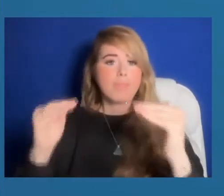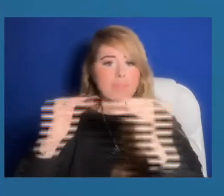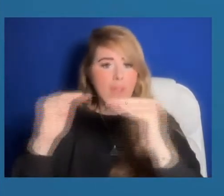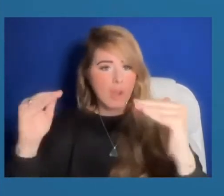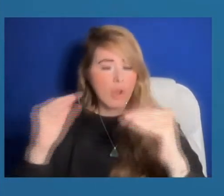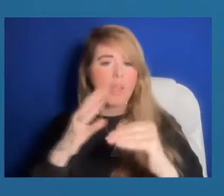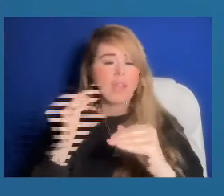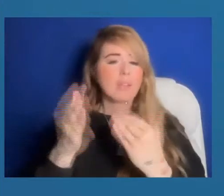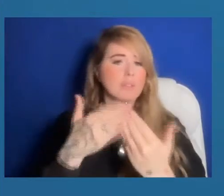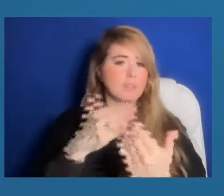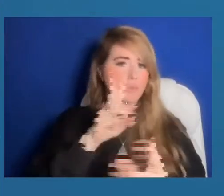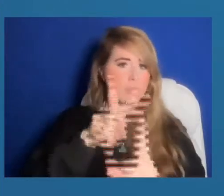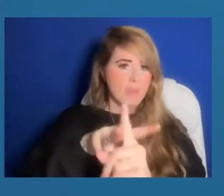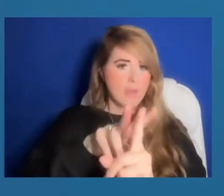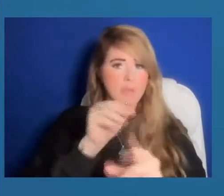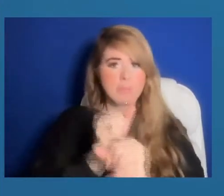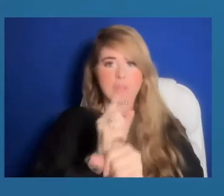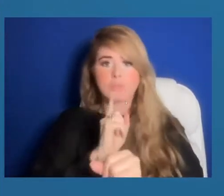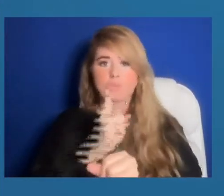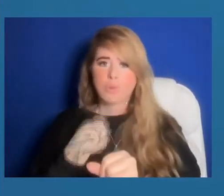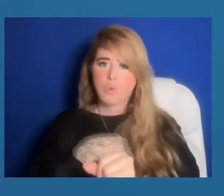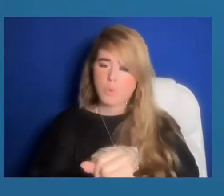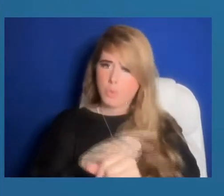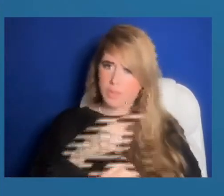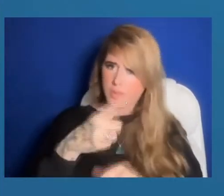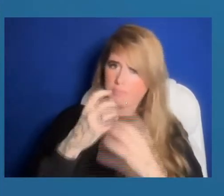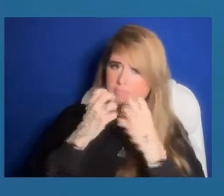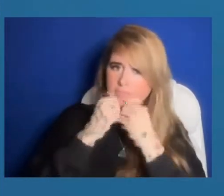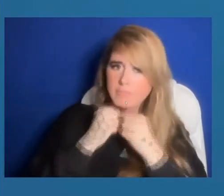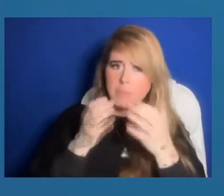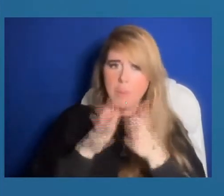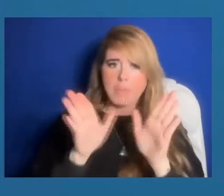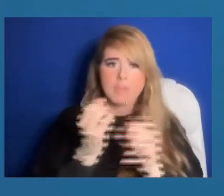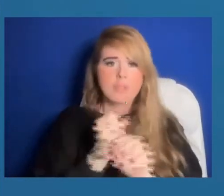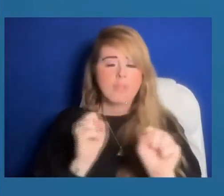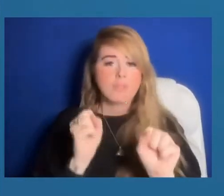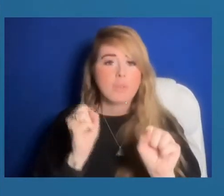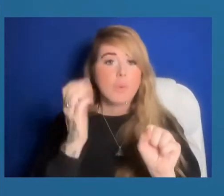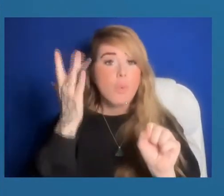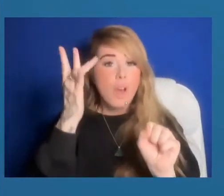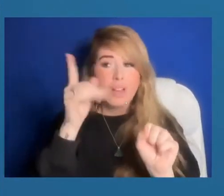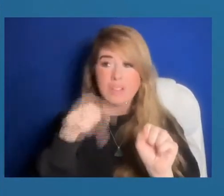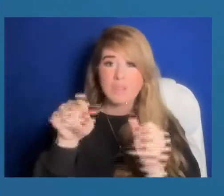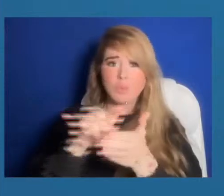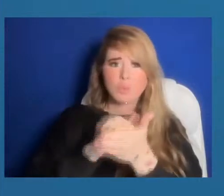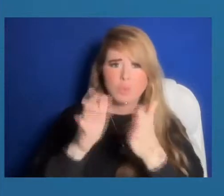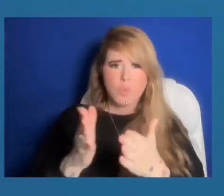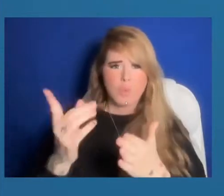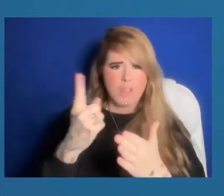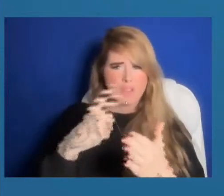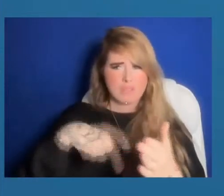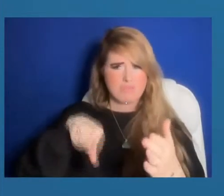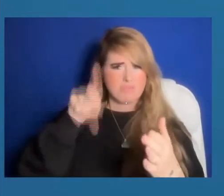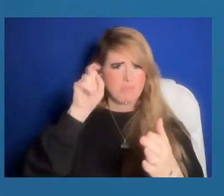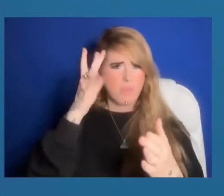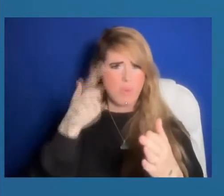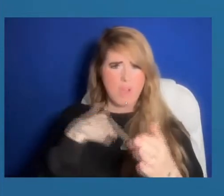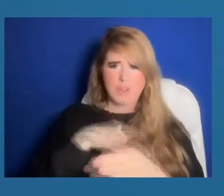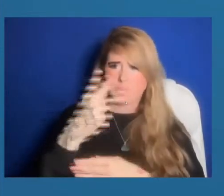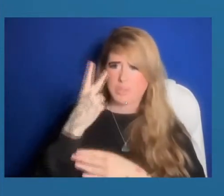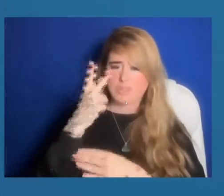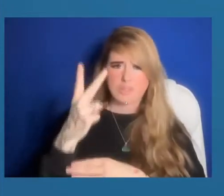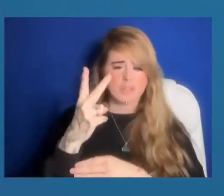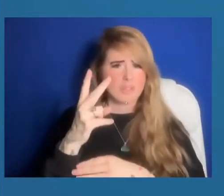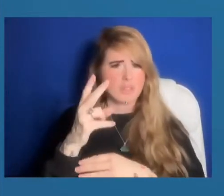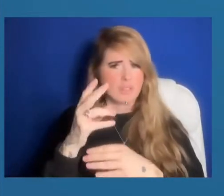ensure public safety. Because look, New Yorkers are asking, why is there this revolving door of justice here?